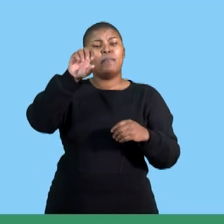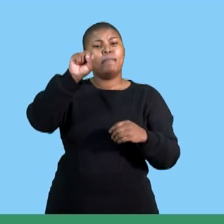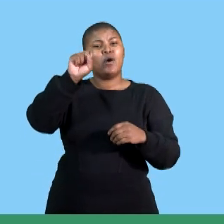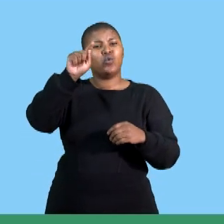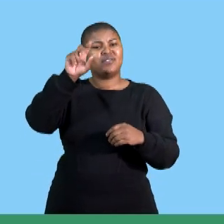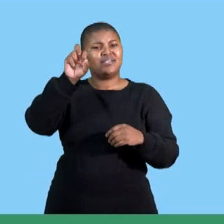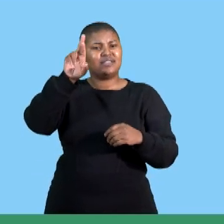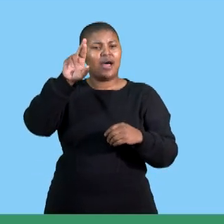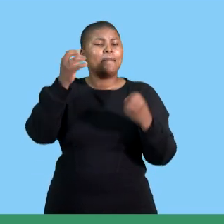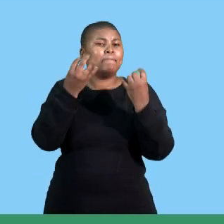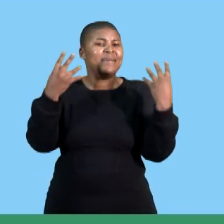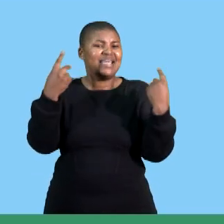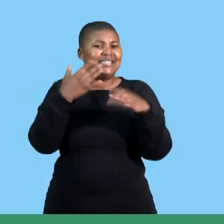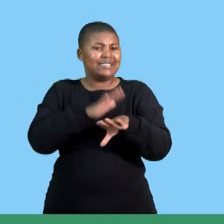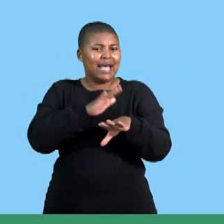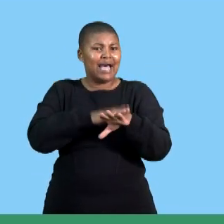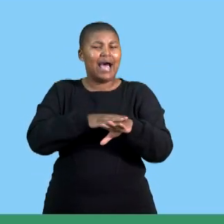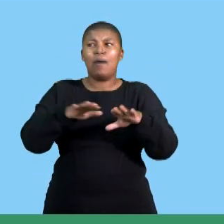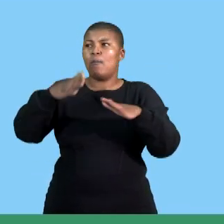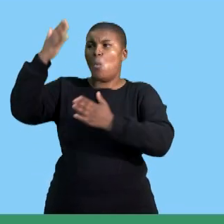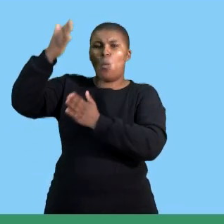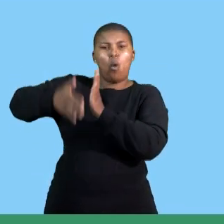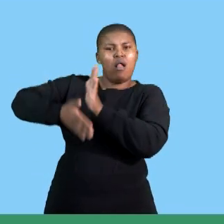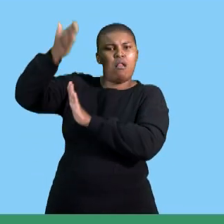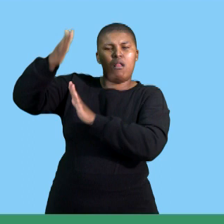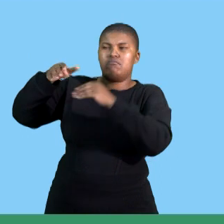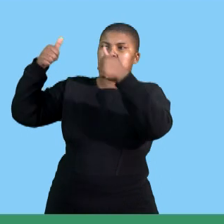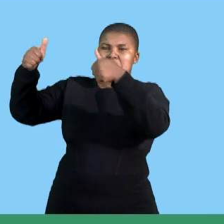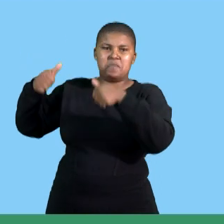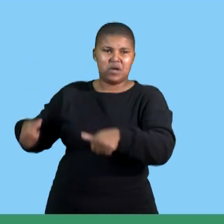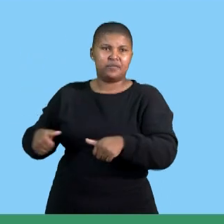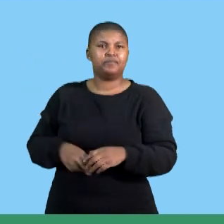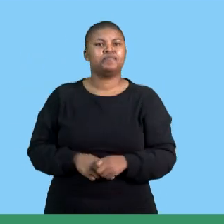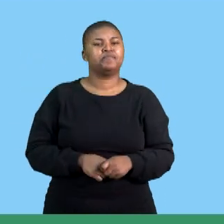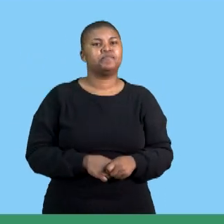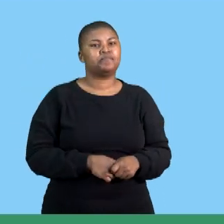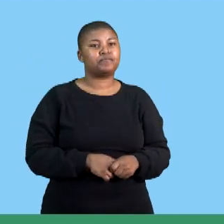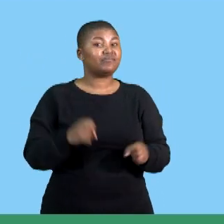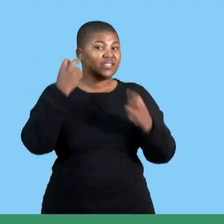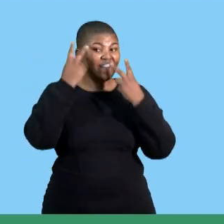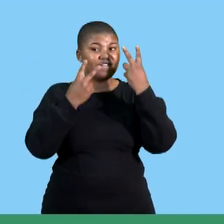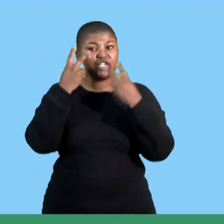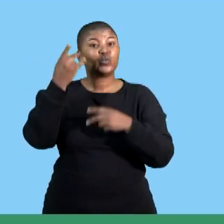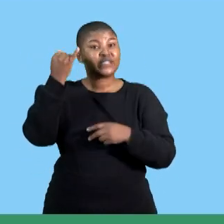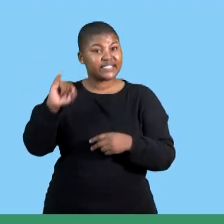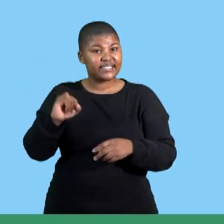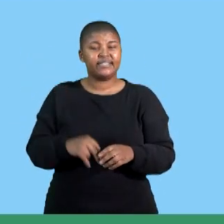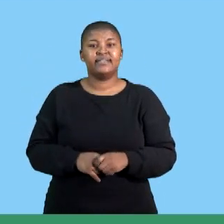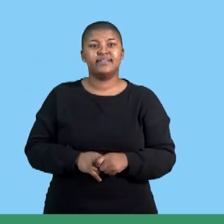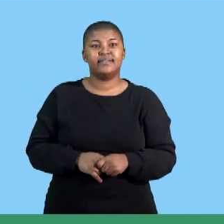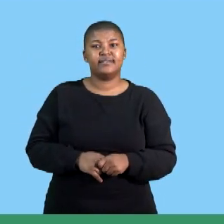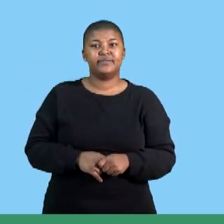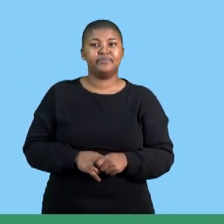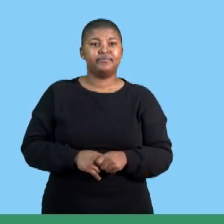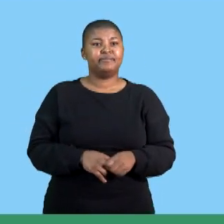public street poles or walls. Still on types of visual aids,